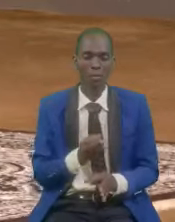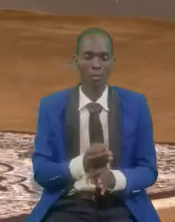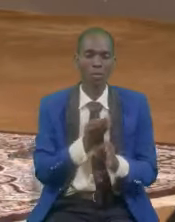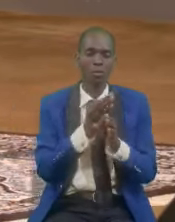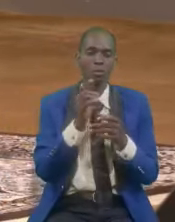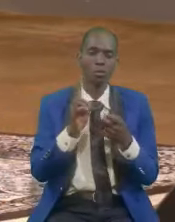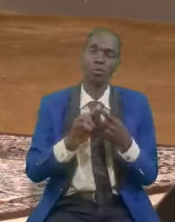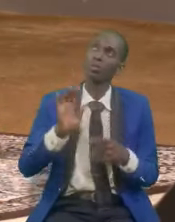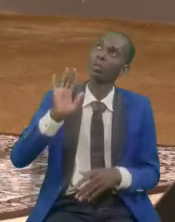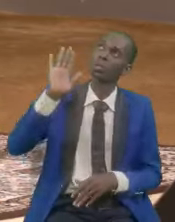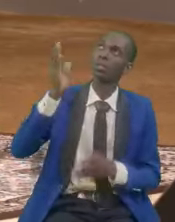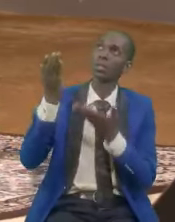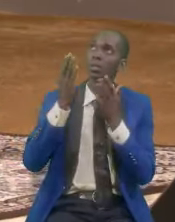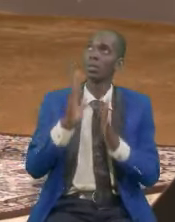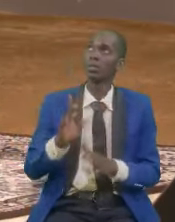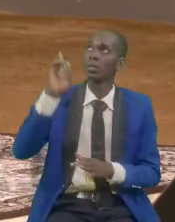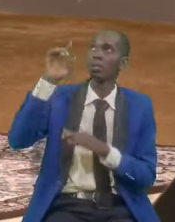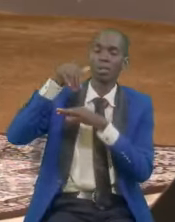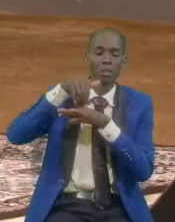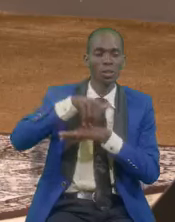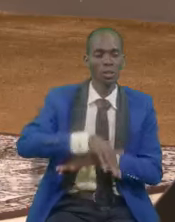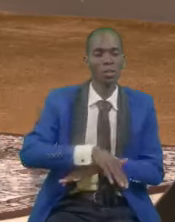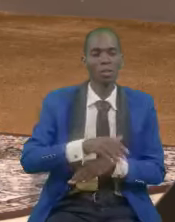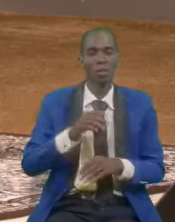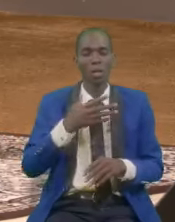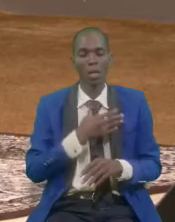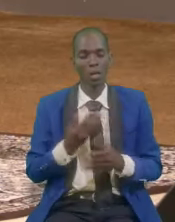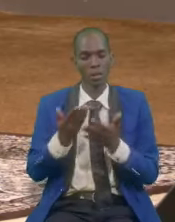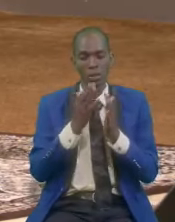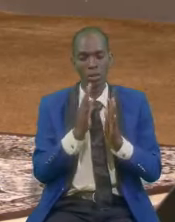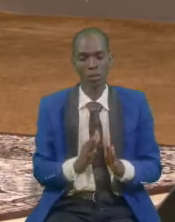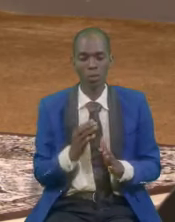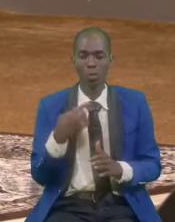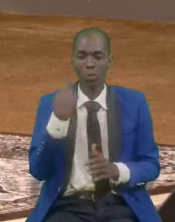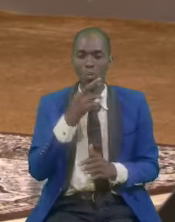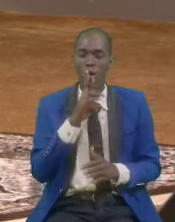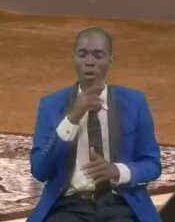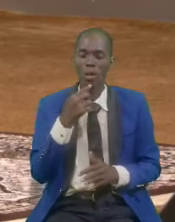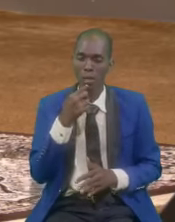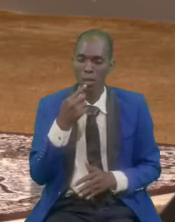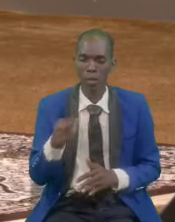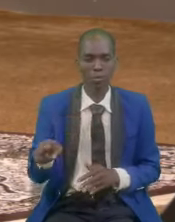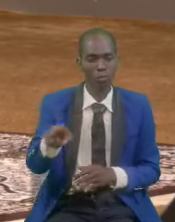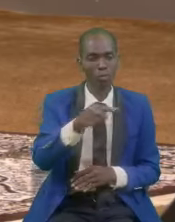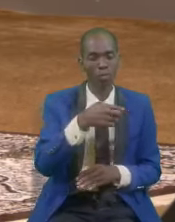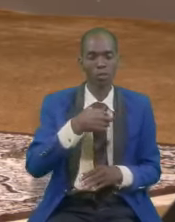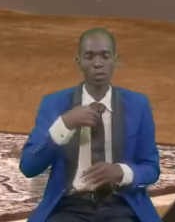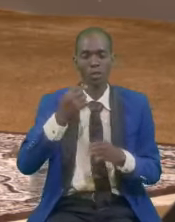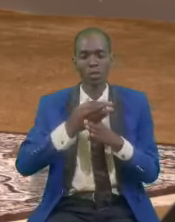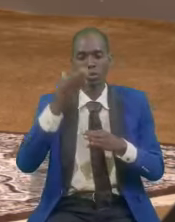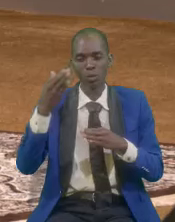his servants who are telling us the totality and completeness of the word of